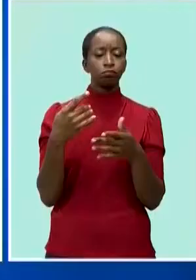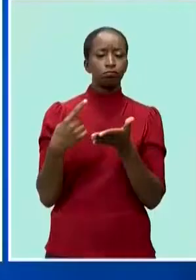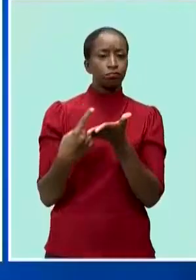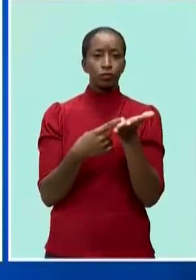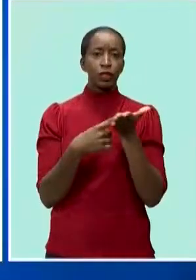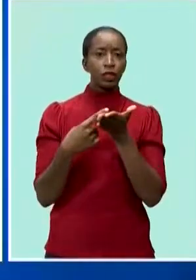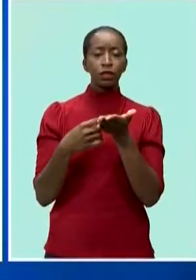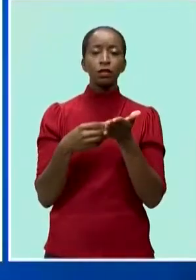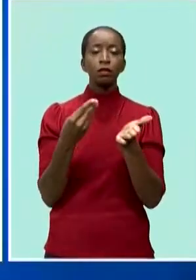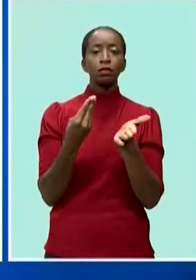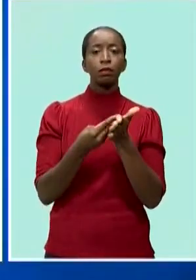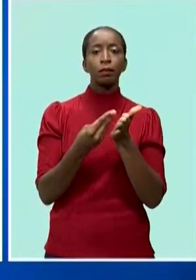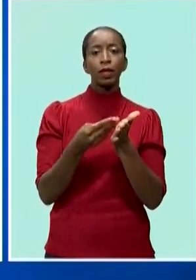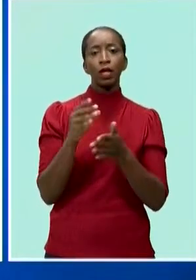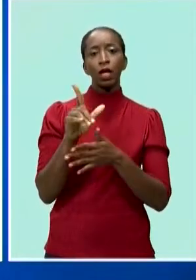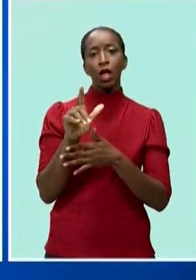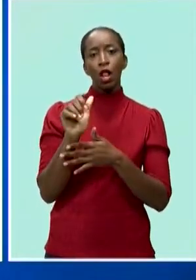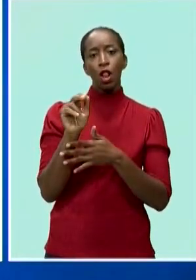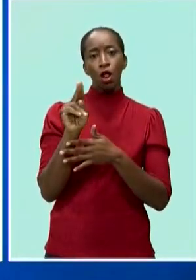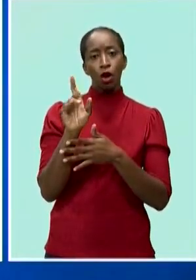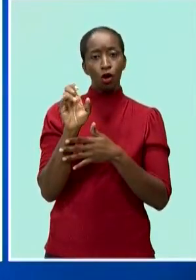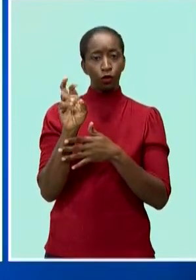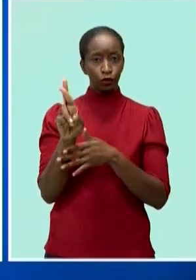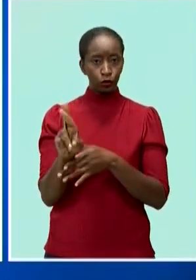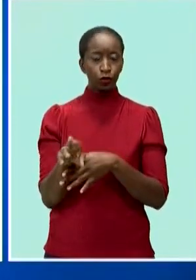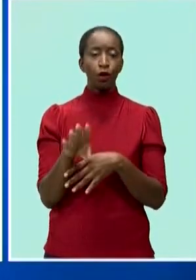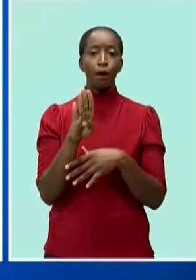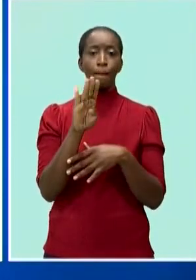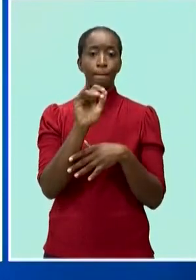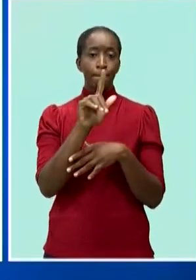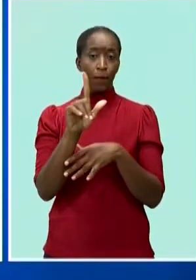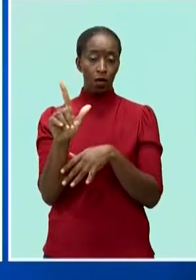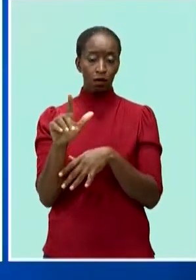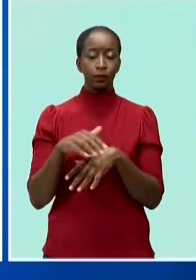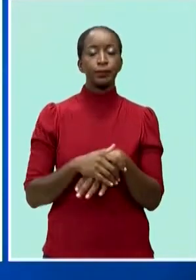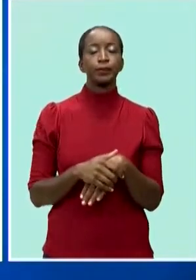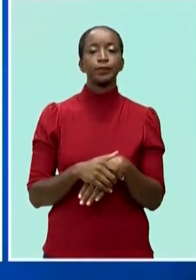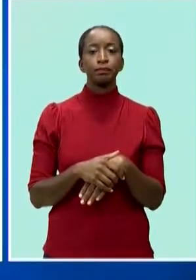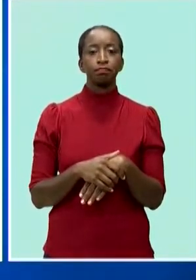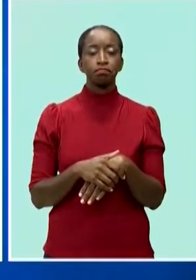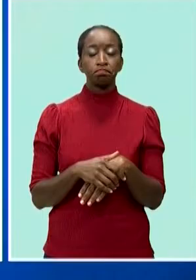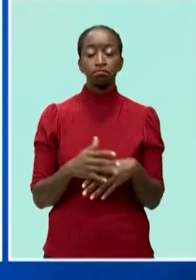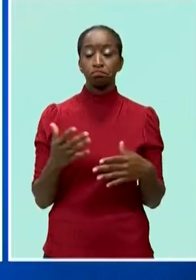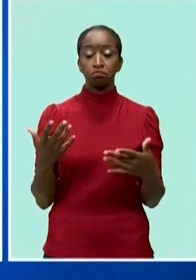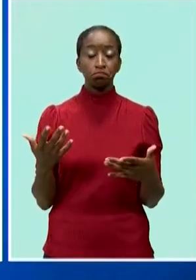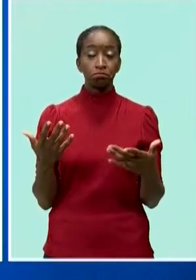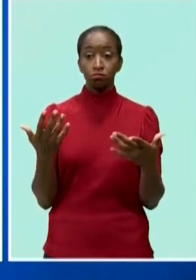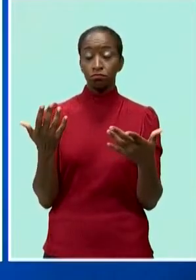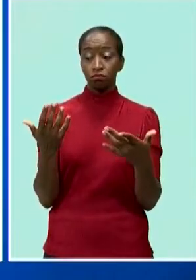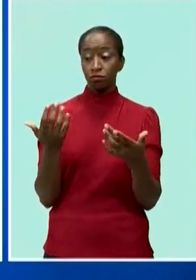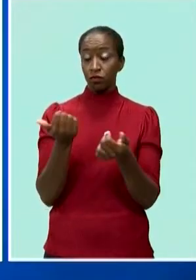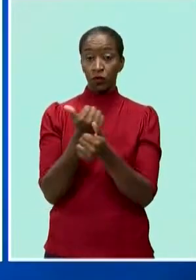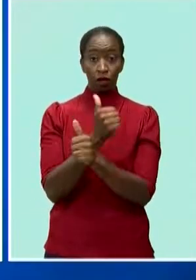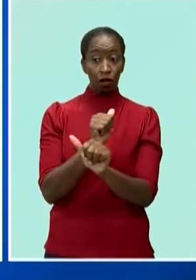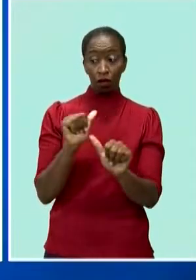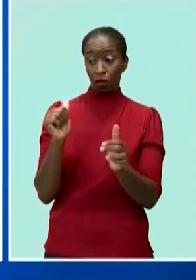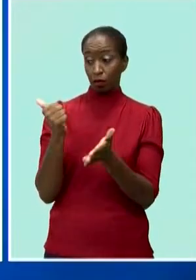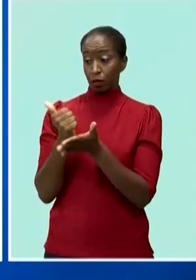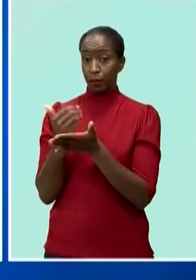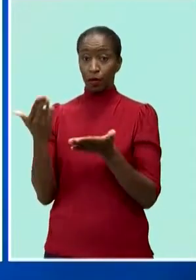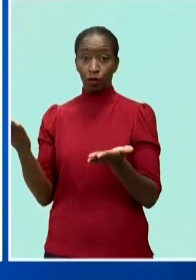2019. No bank in Barbados, sir, has been fined or investigated by anybody, as far as I'm